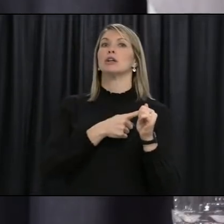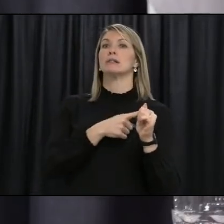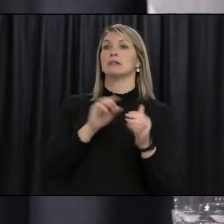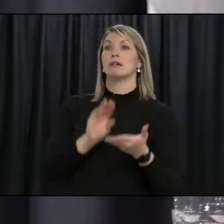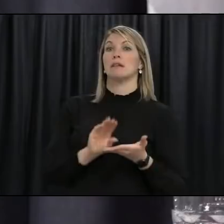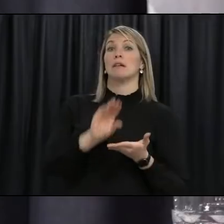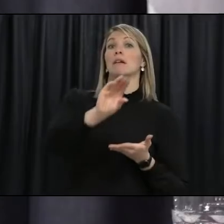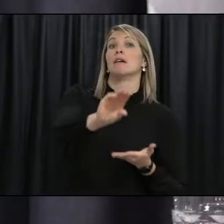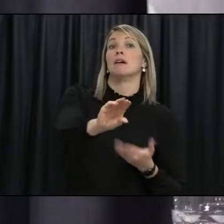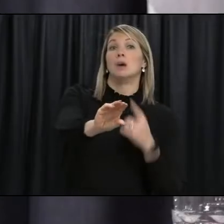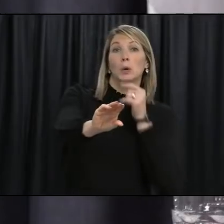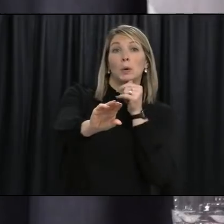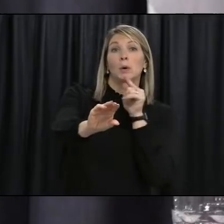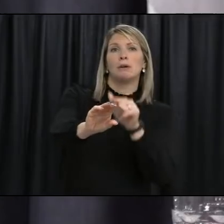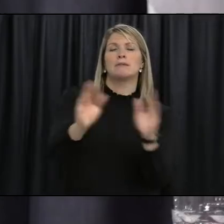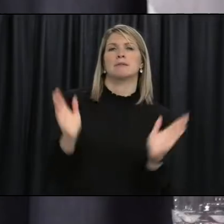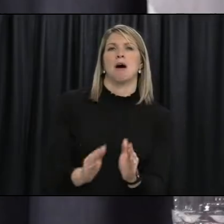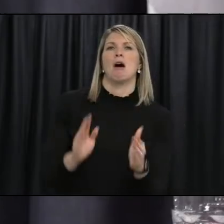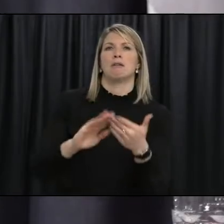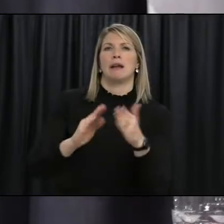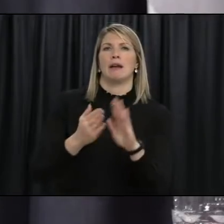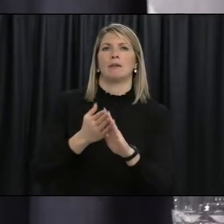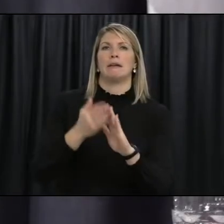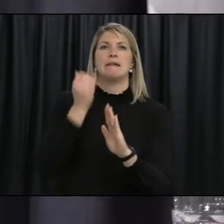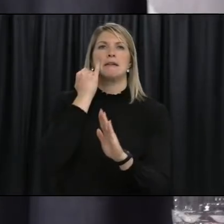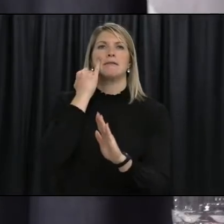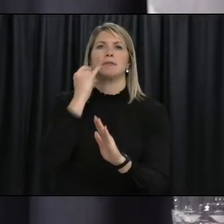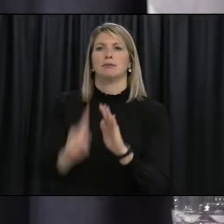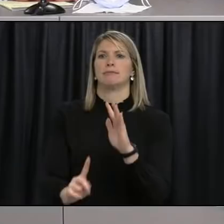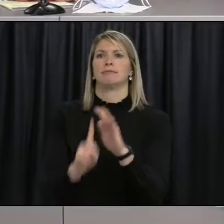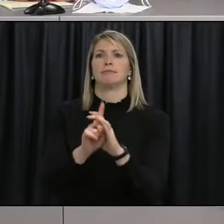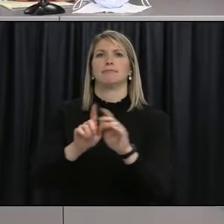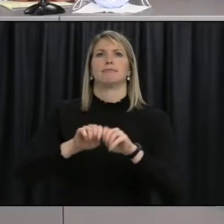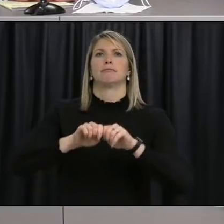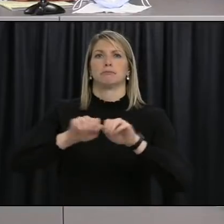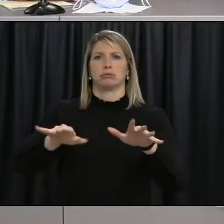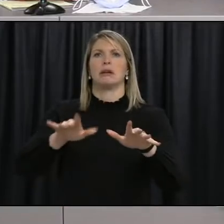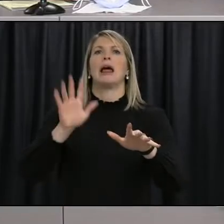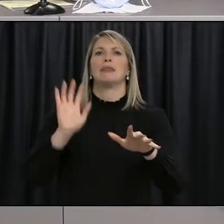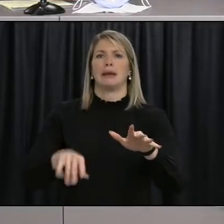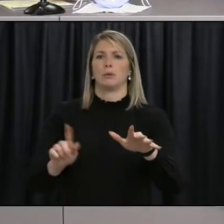As yet, it hasn't been used. Okay, thank you.